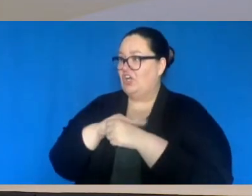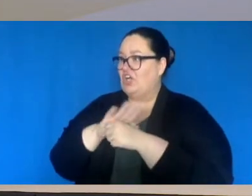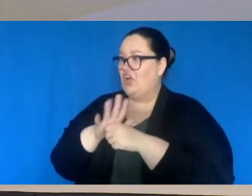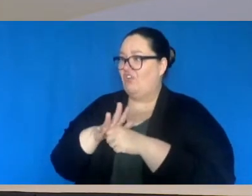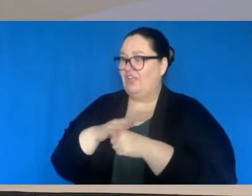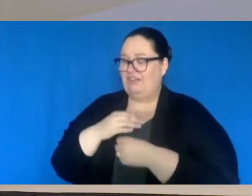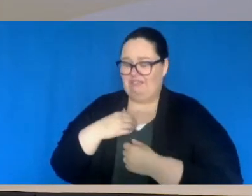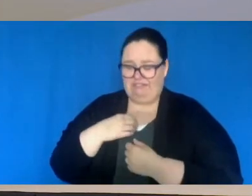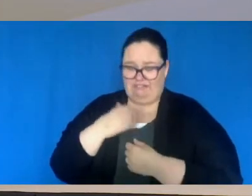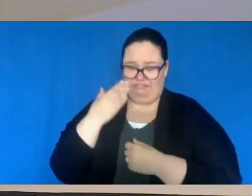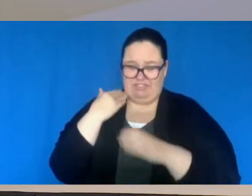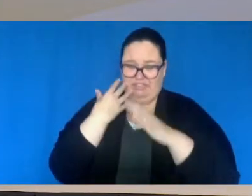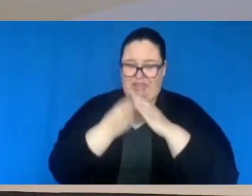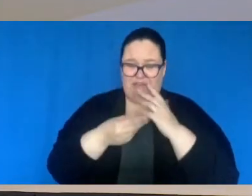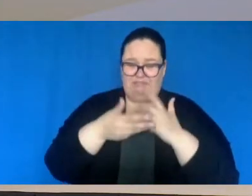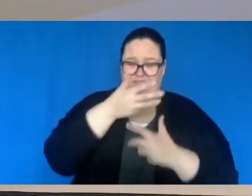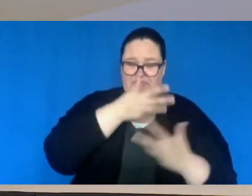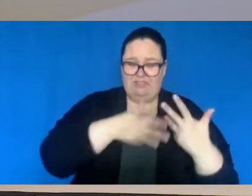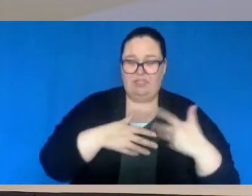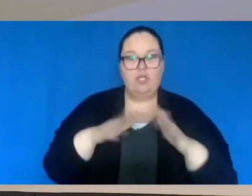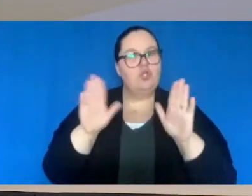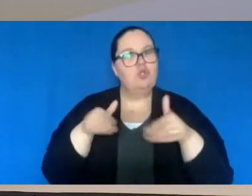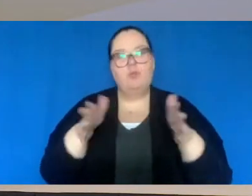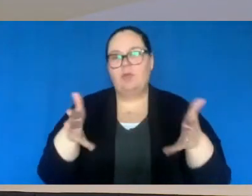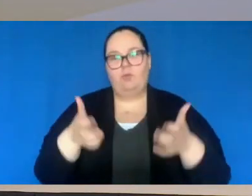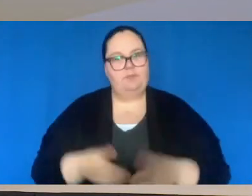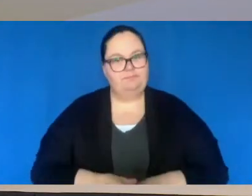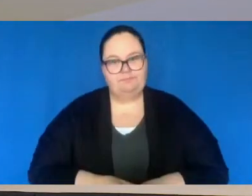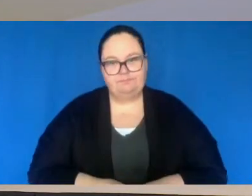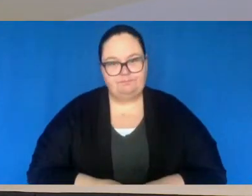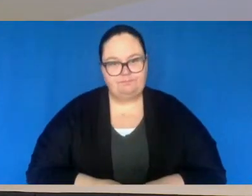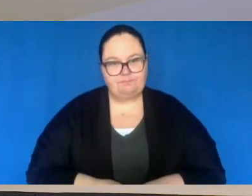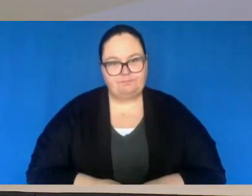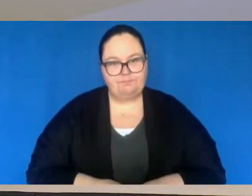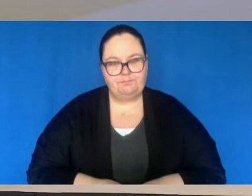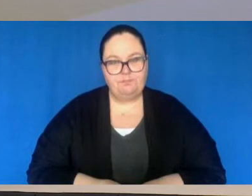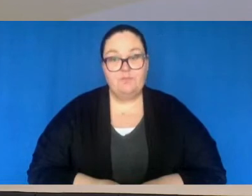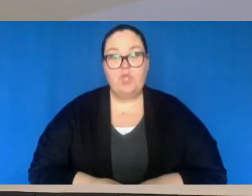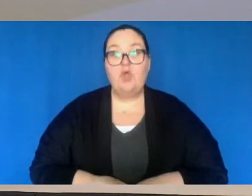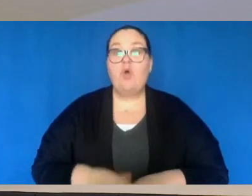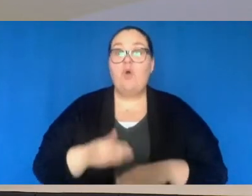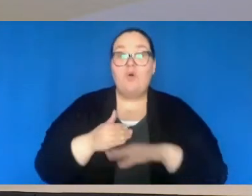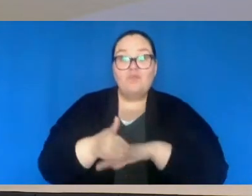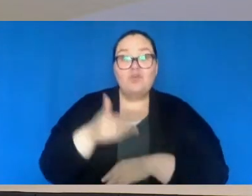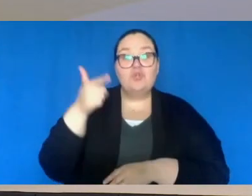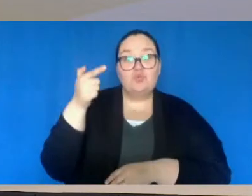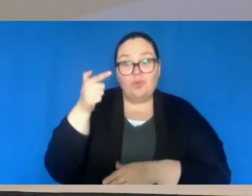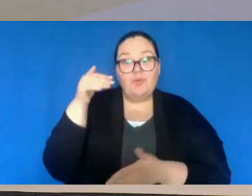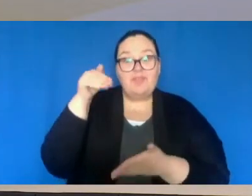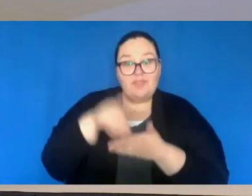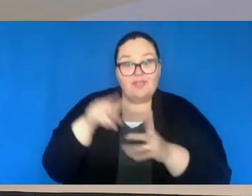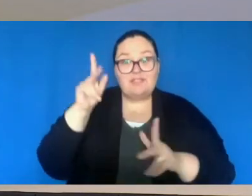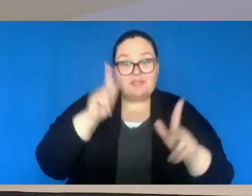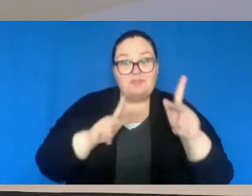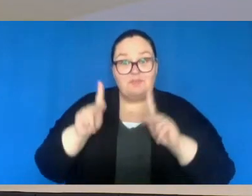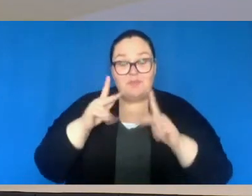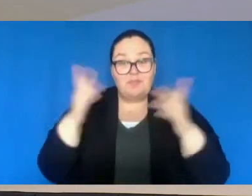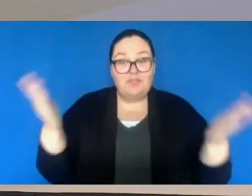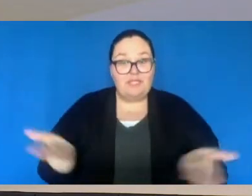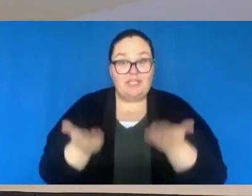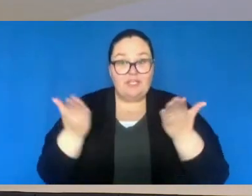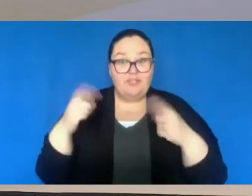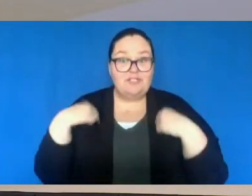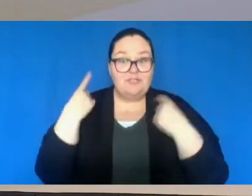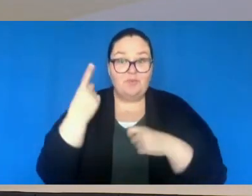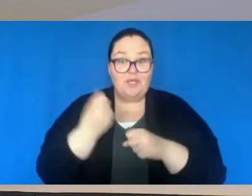friends. Over 21,000 households have successfully completed self-isolation in the past 13 months here in